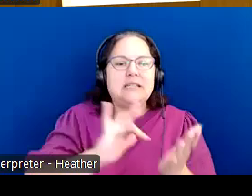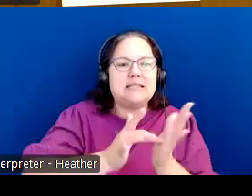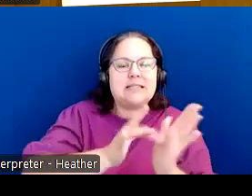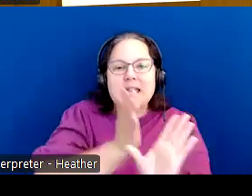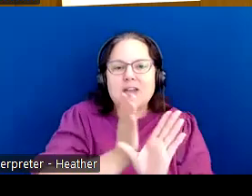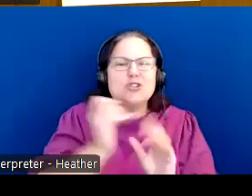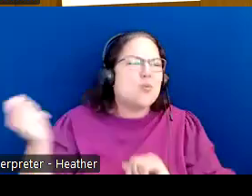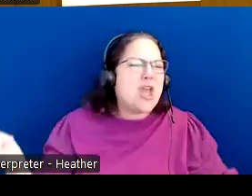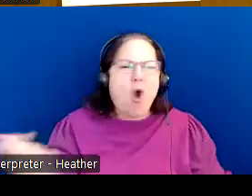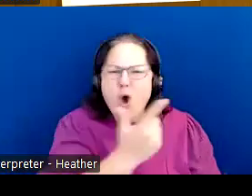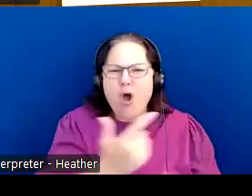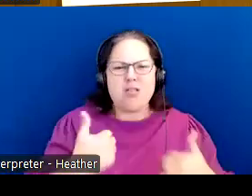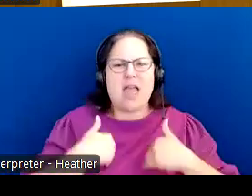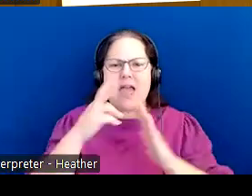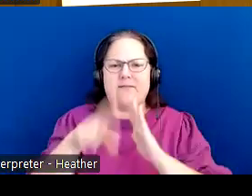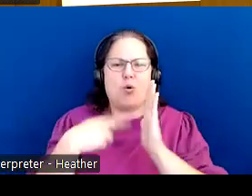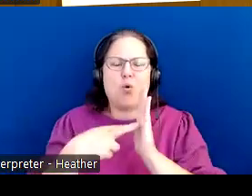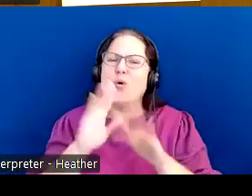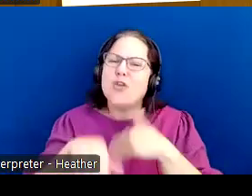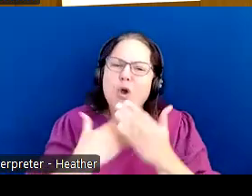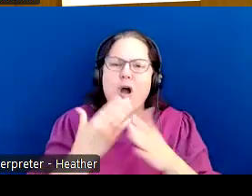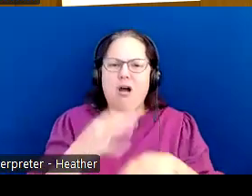have a role, and all of those are really important.